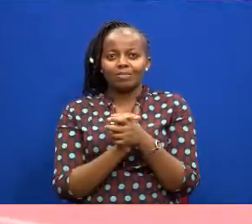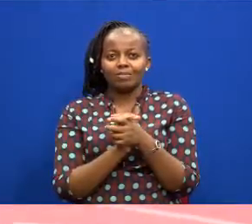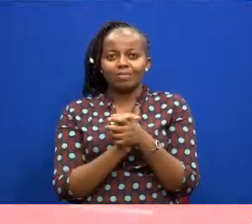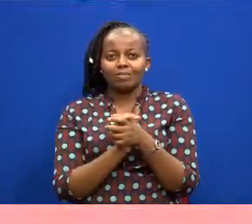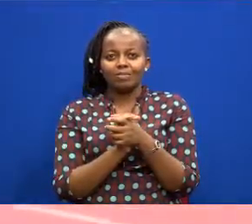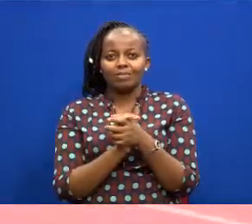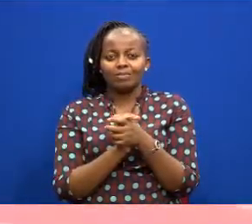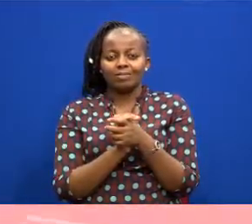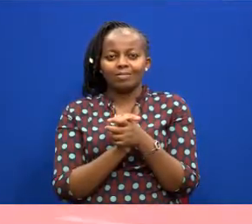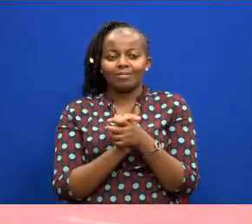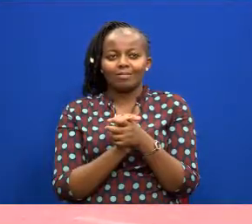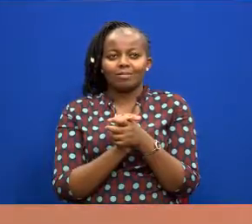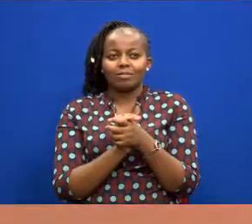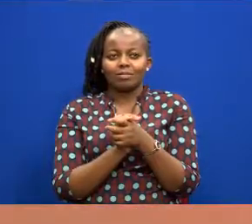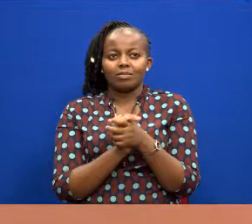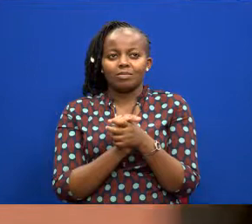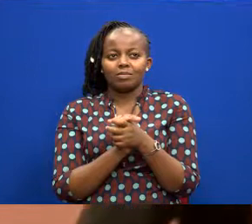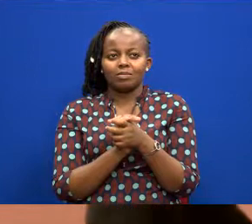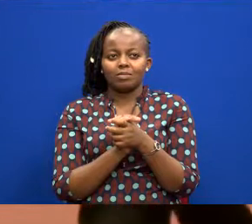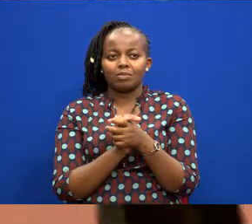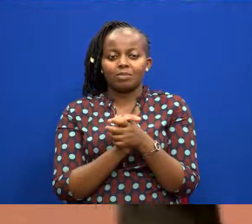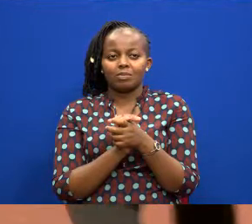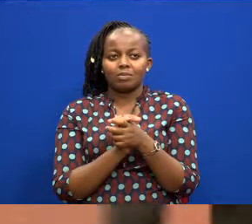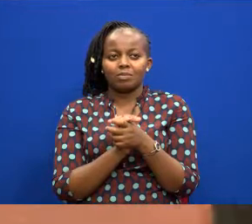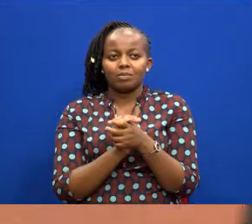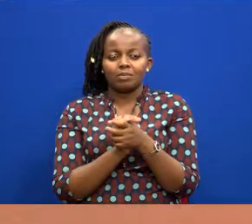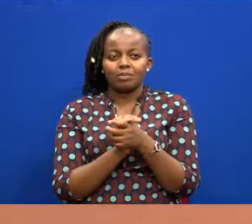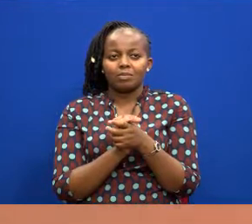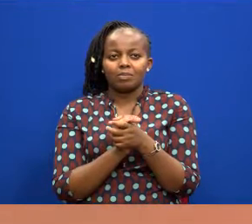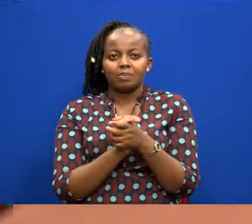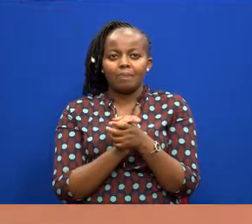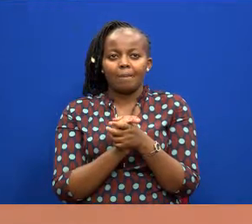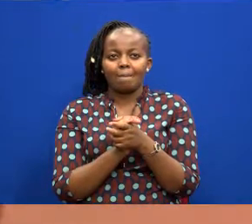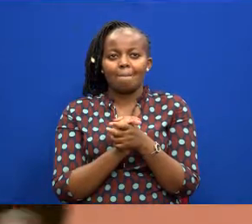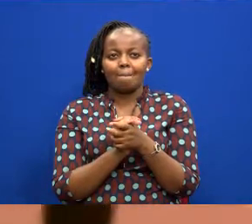up, up, up. Brilliant. So let's go back.